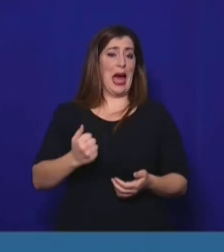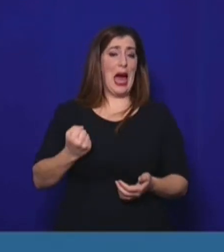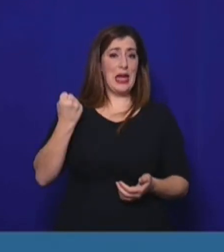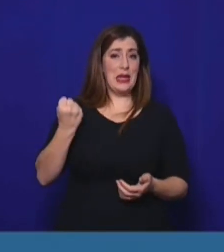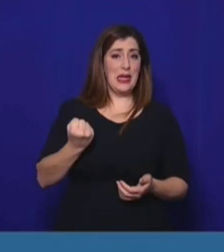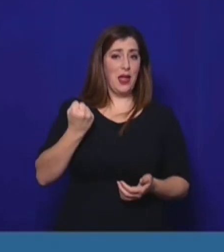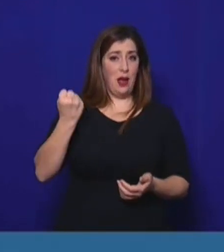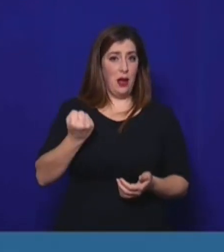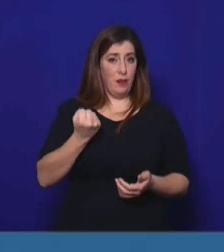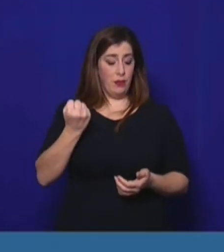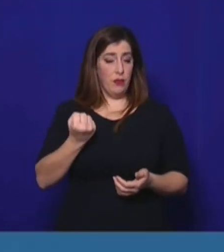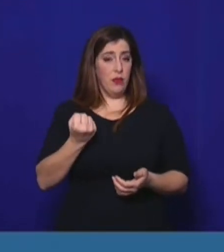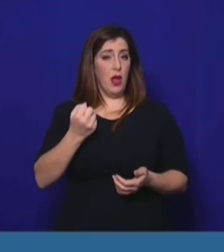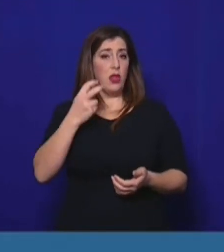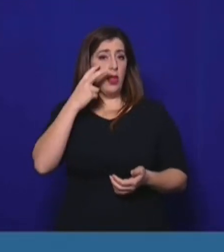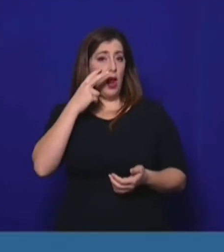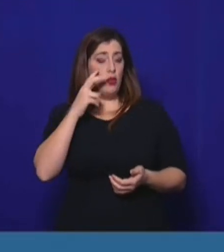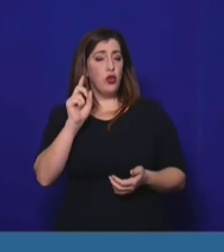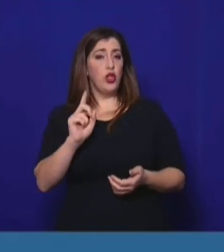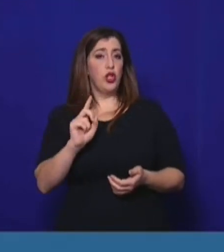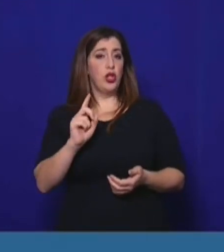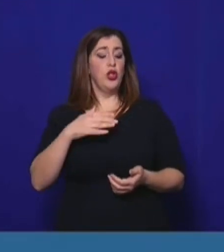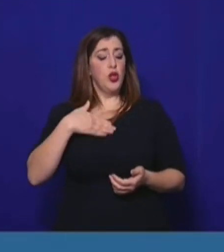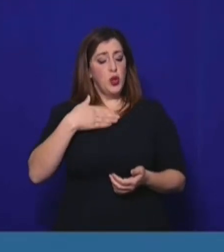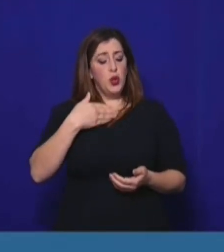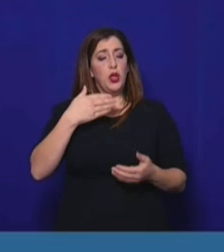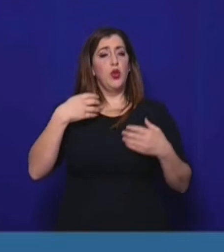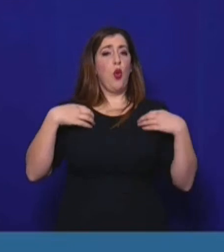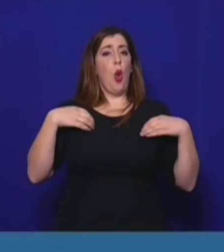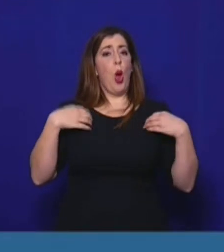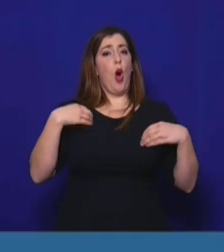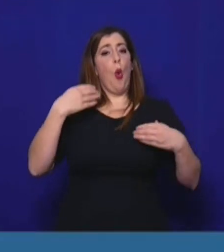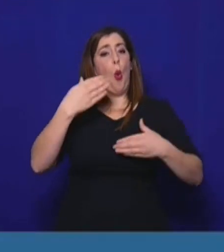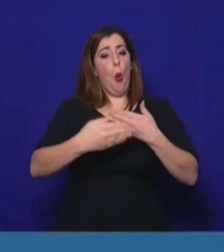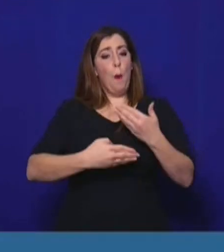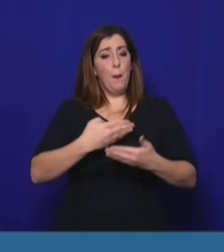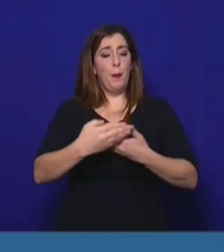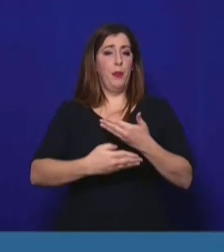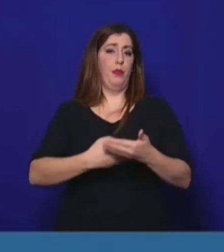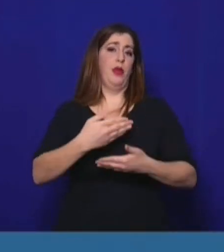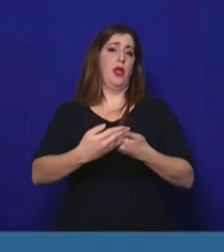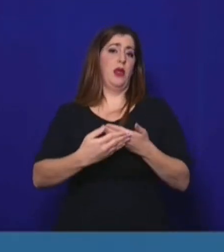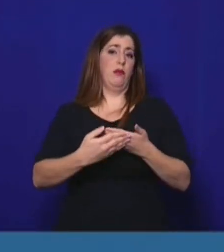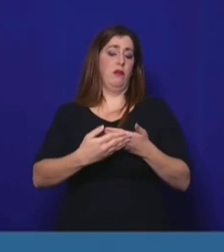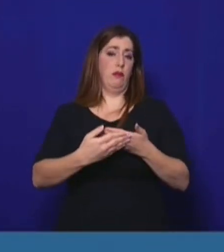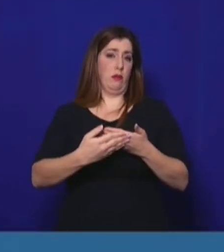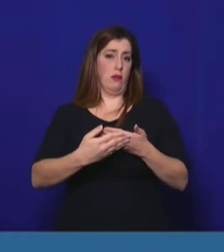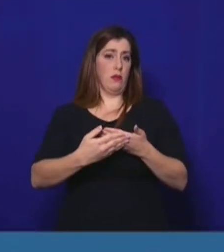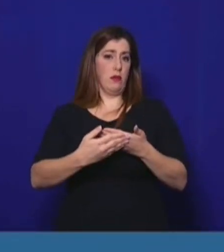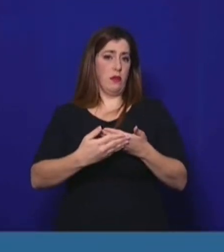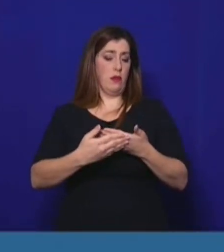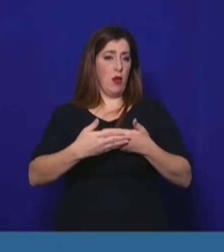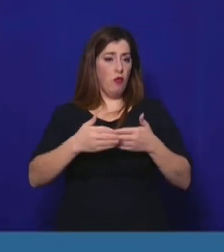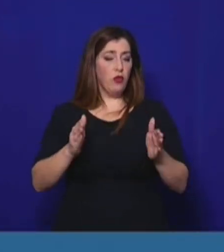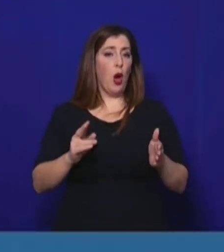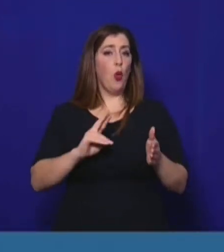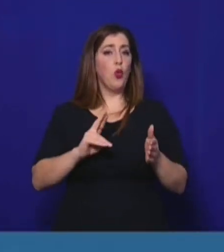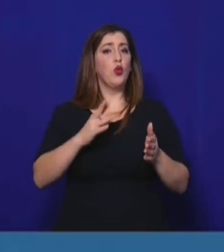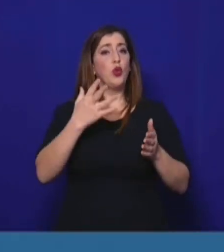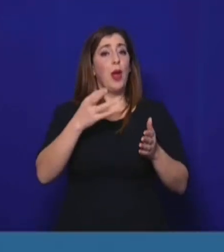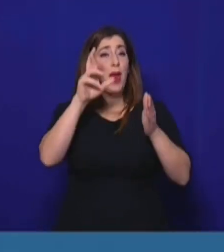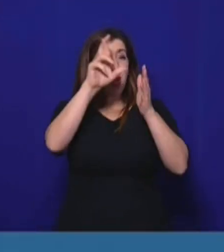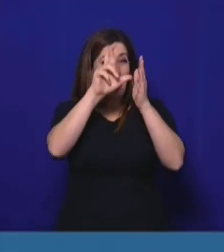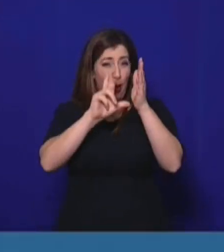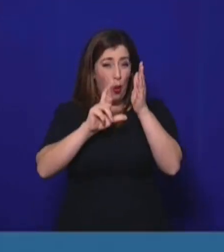wkoll naraw li l-iskola tibqa' għaddejja wkoll bil-mezzi ta' mitigazzjoni li aħna dejjem ħeġġiġna u li